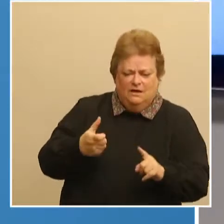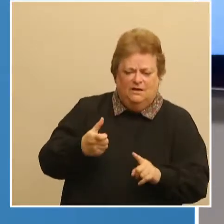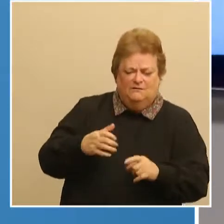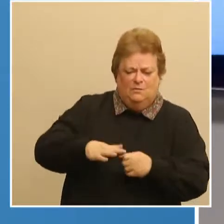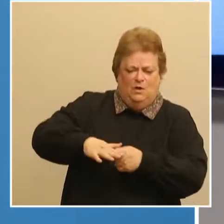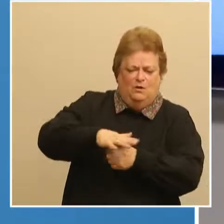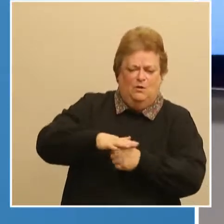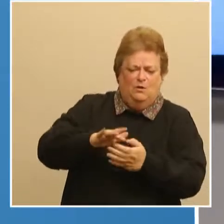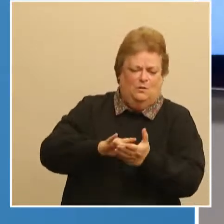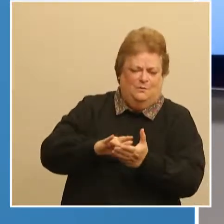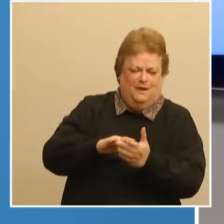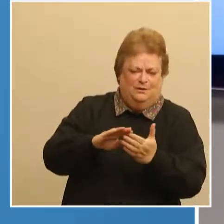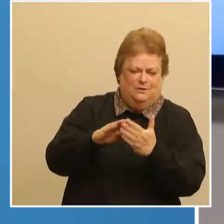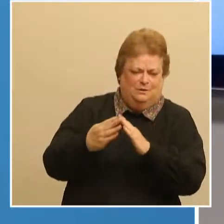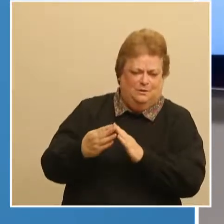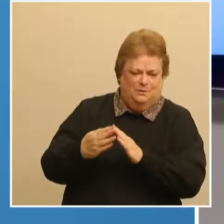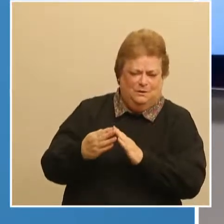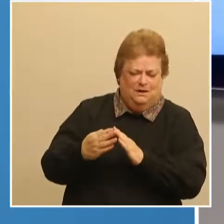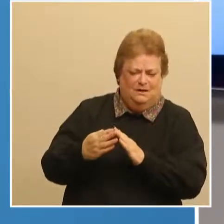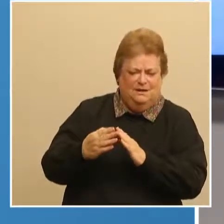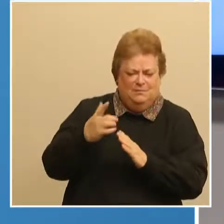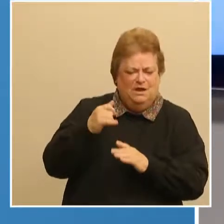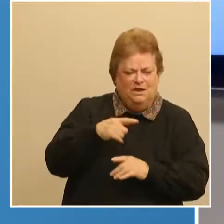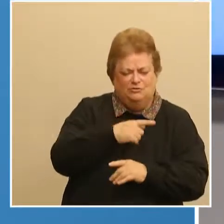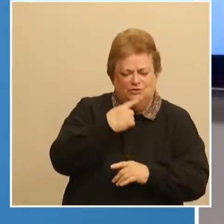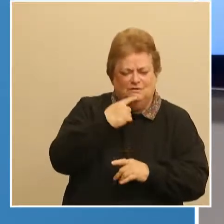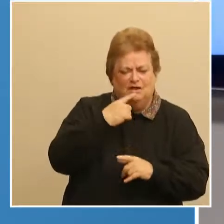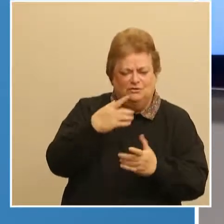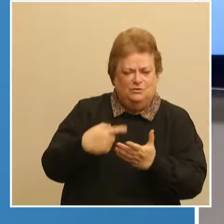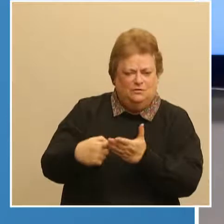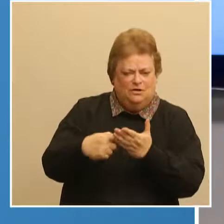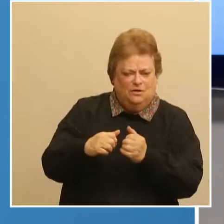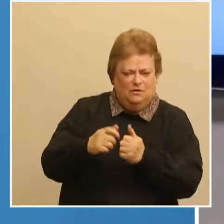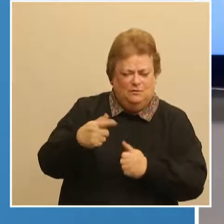community. As you mentioned, you have been having discussions with them.